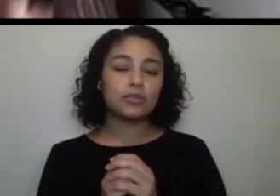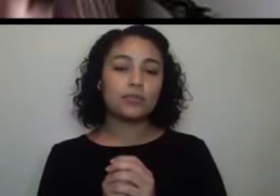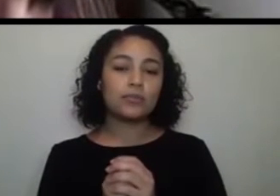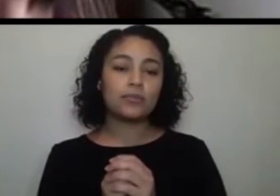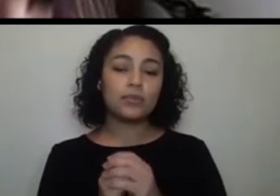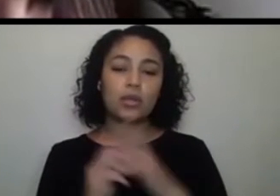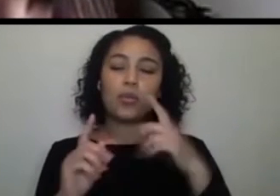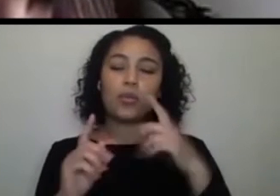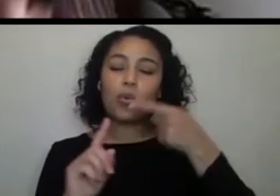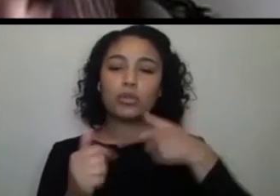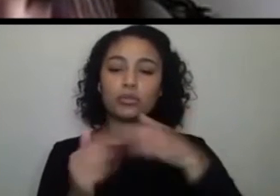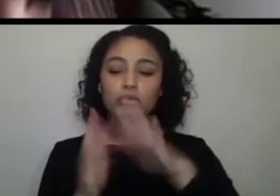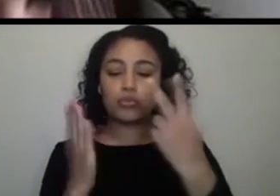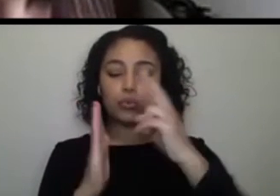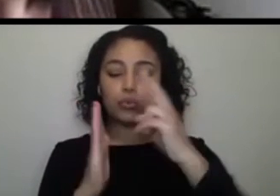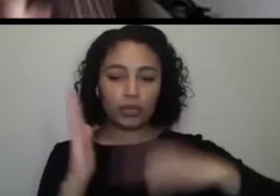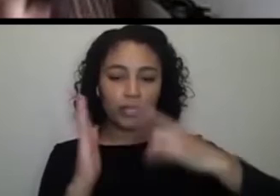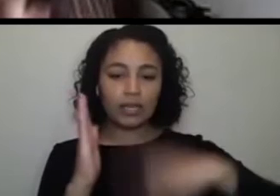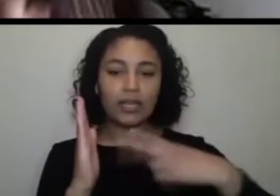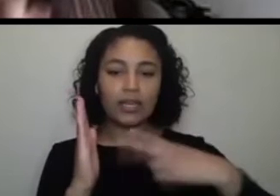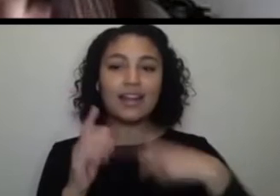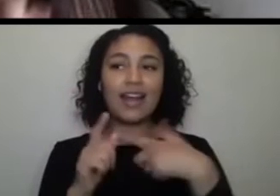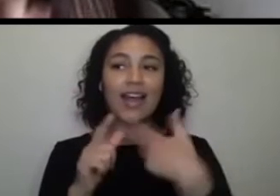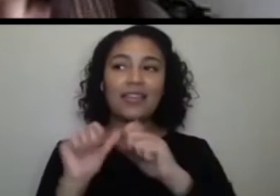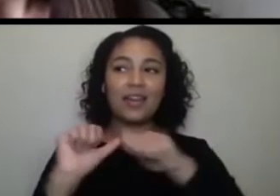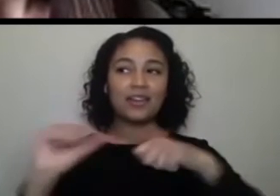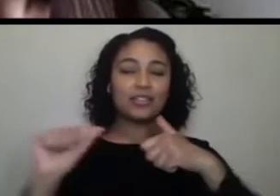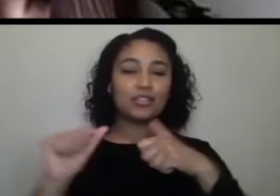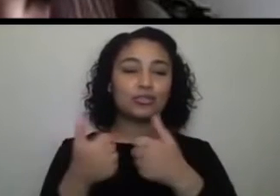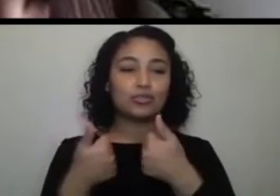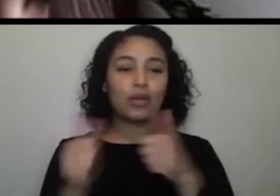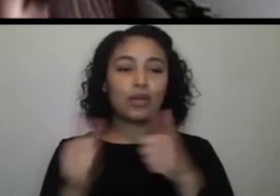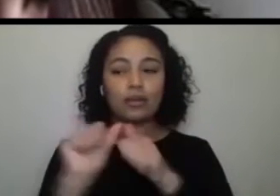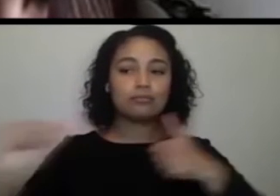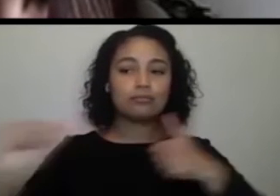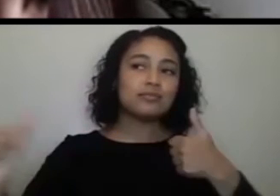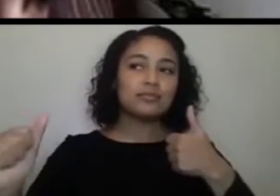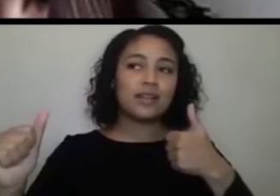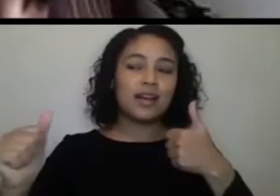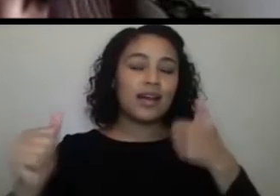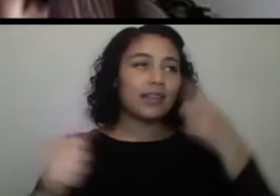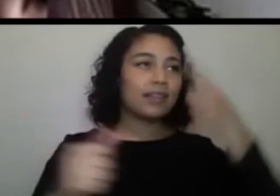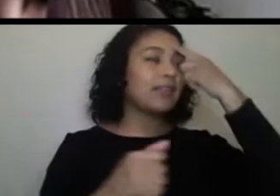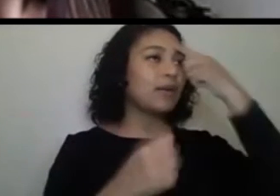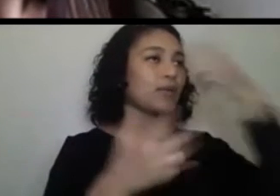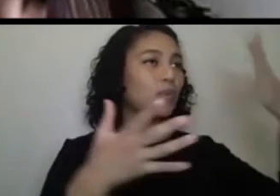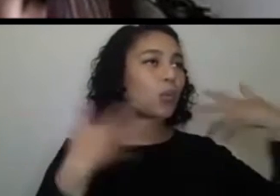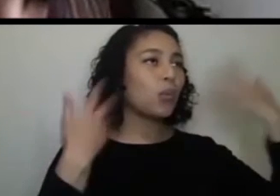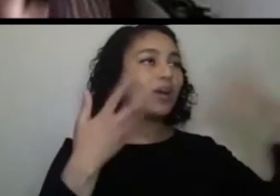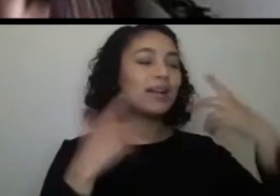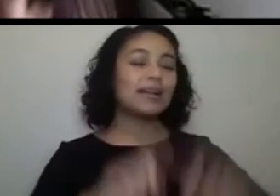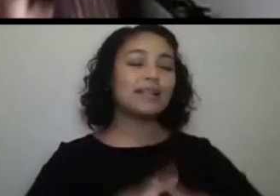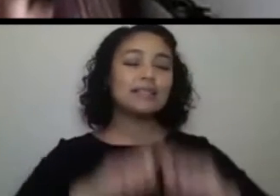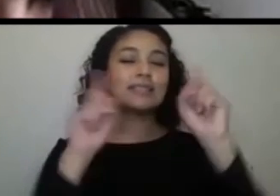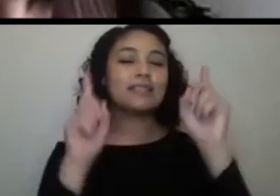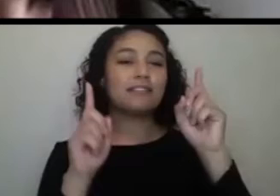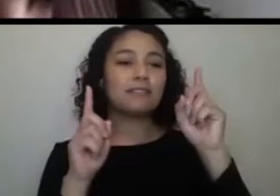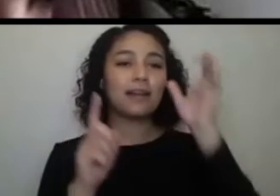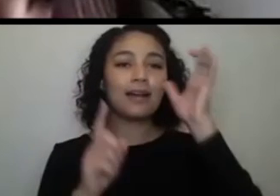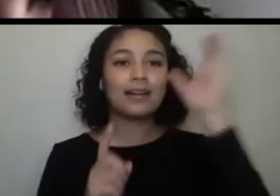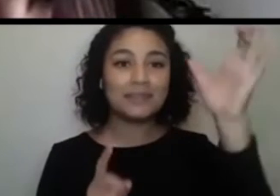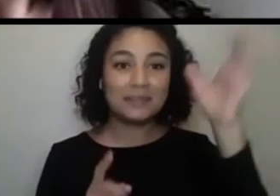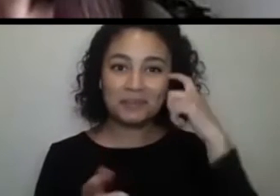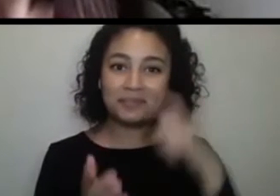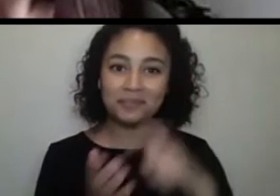to experience the wind in a different way and to think about the wind in a different way and what kind of a force the wind can